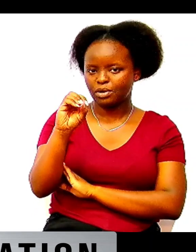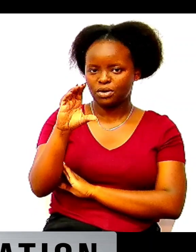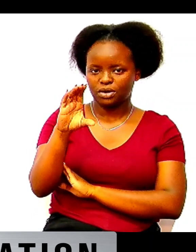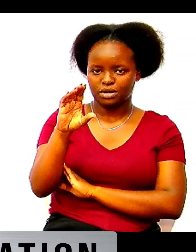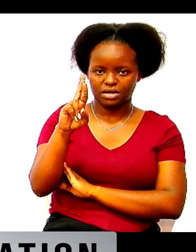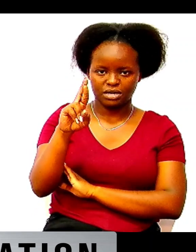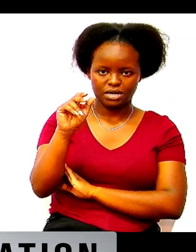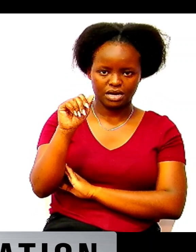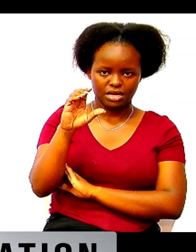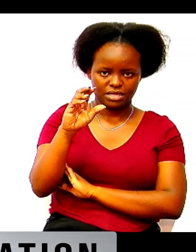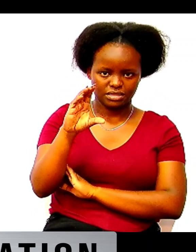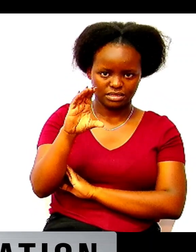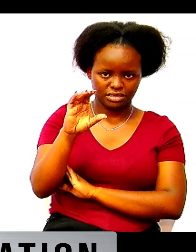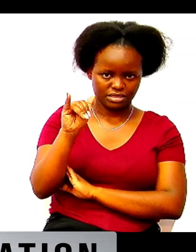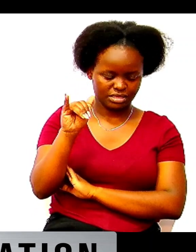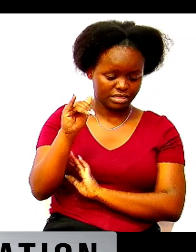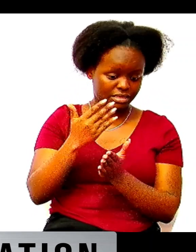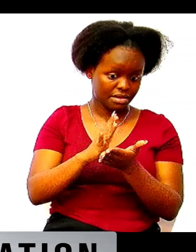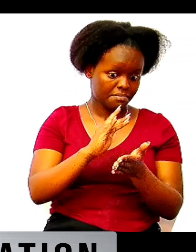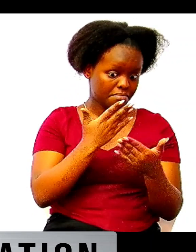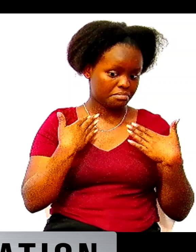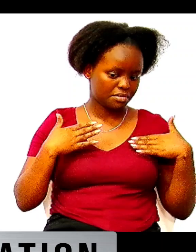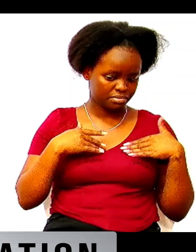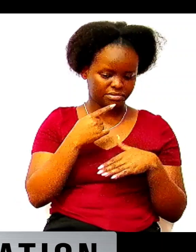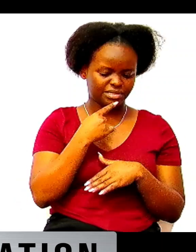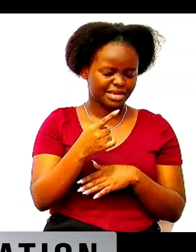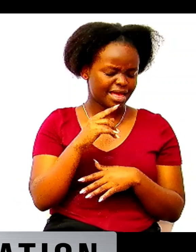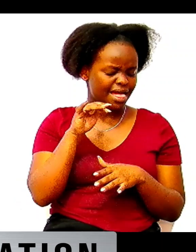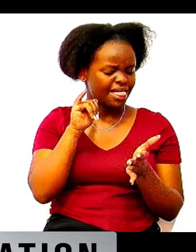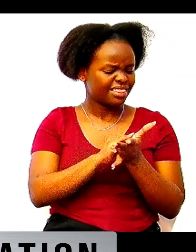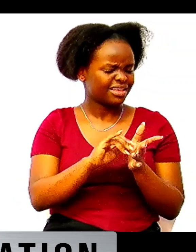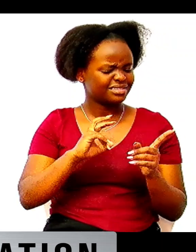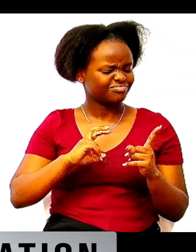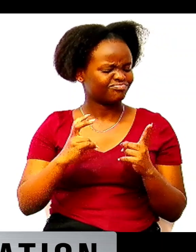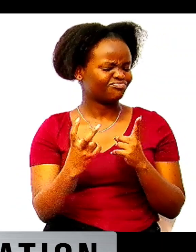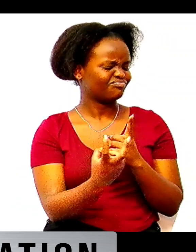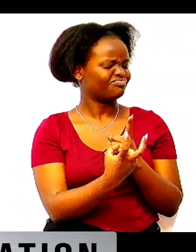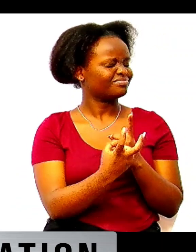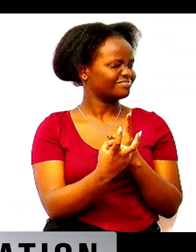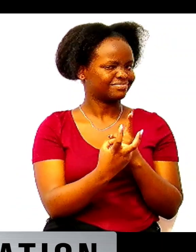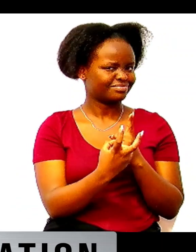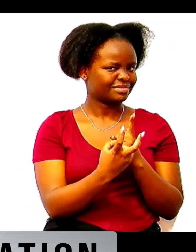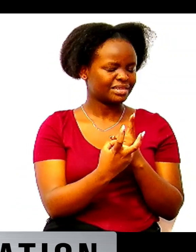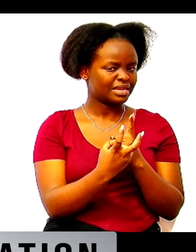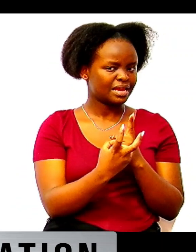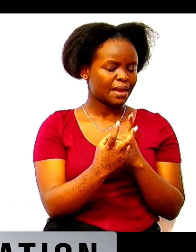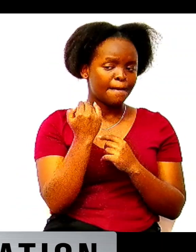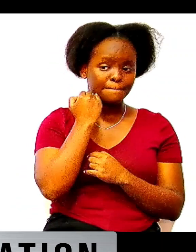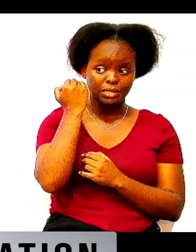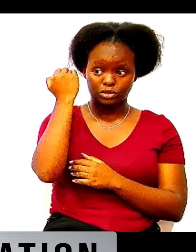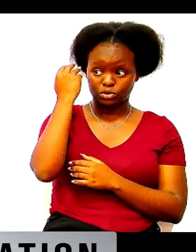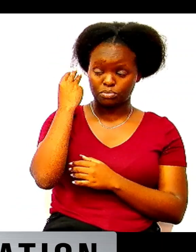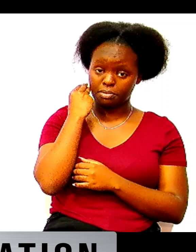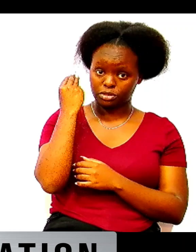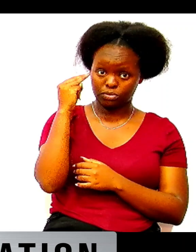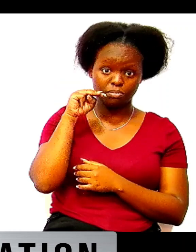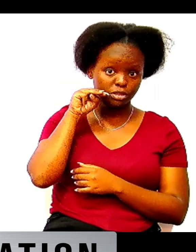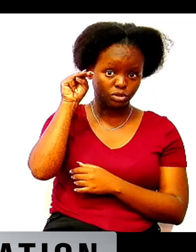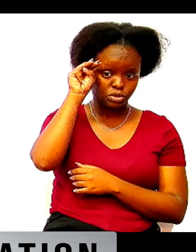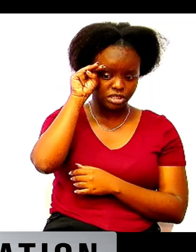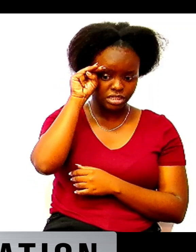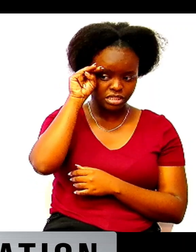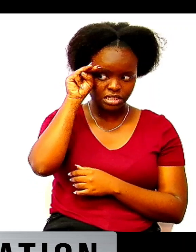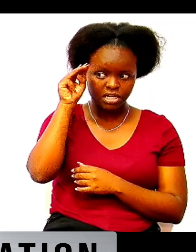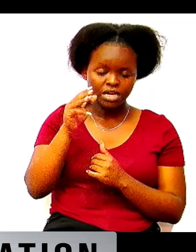Some people have argued that that is another angle of maturity of Kenyan politics, where they still, despite